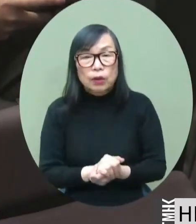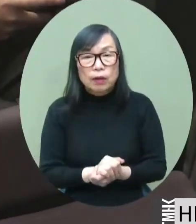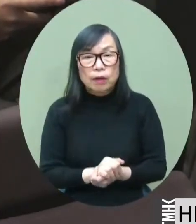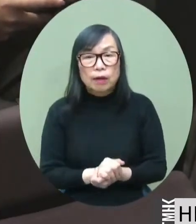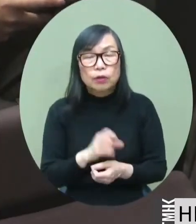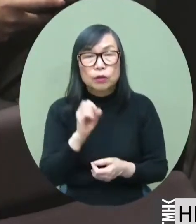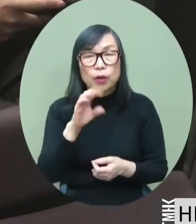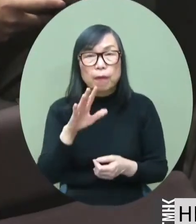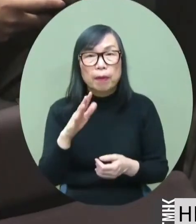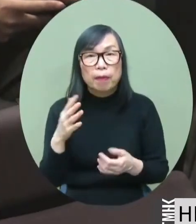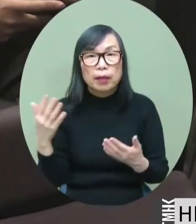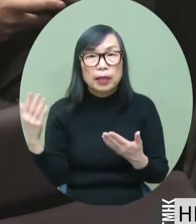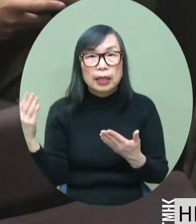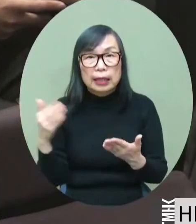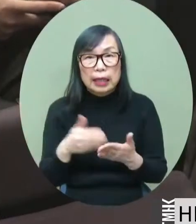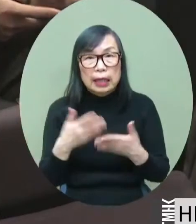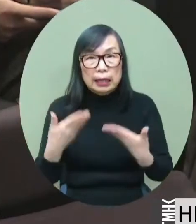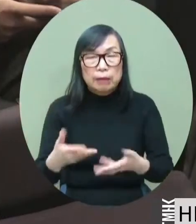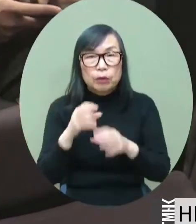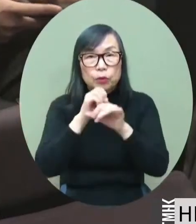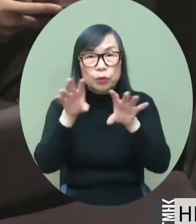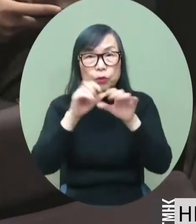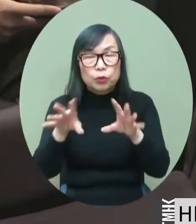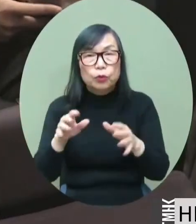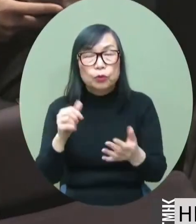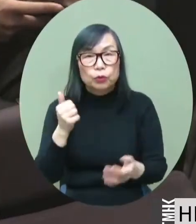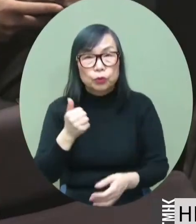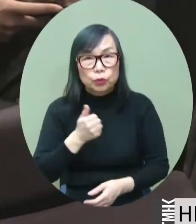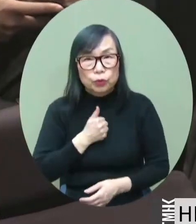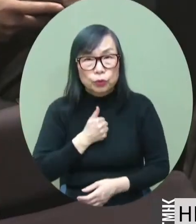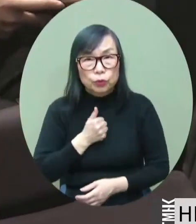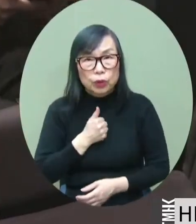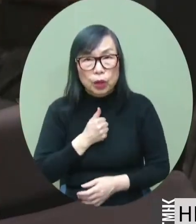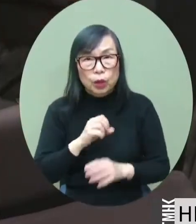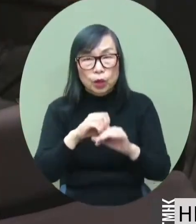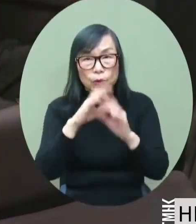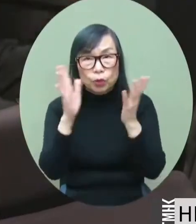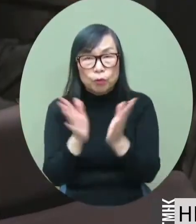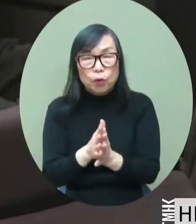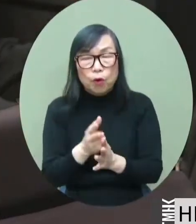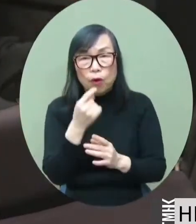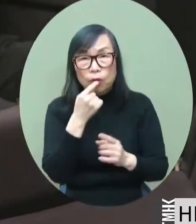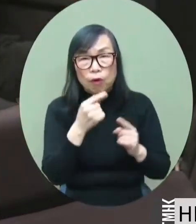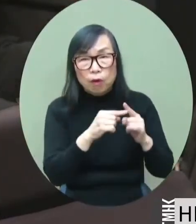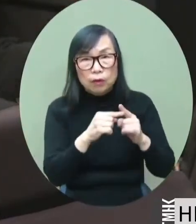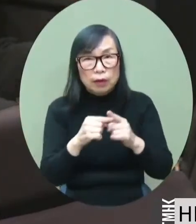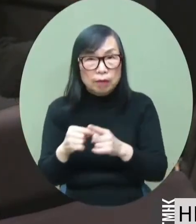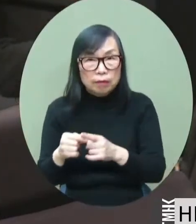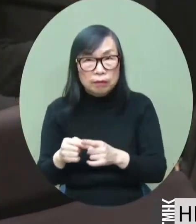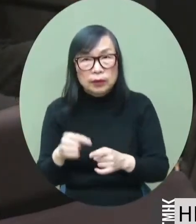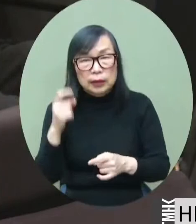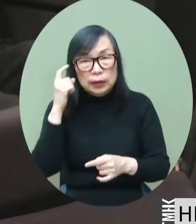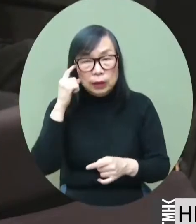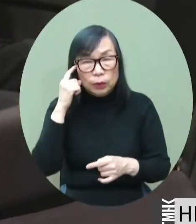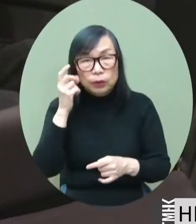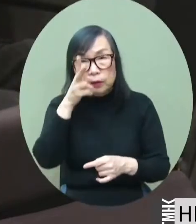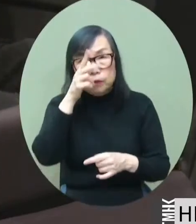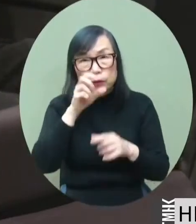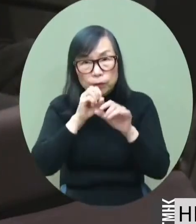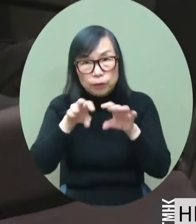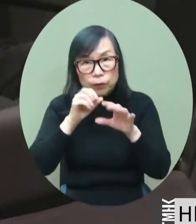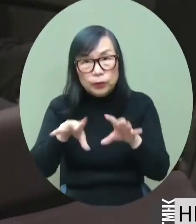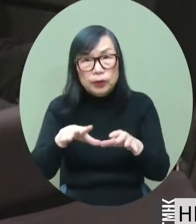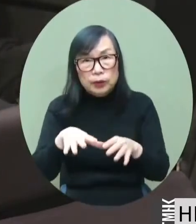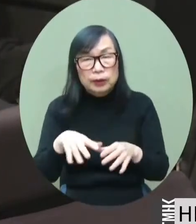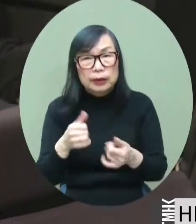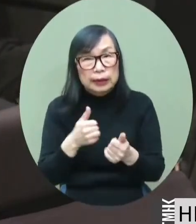10th of this month, members of the public are advised to administer tests on themselves. I'd like to know whether everyone in